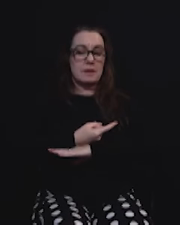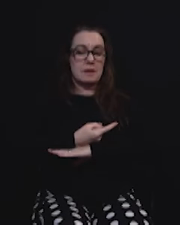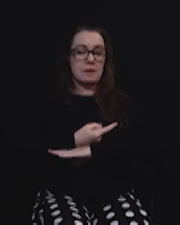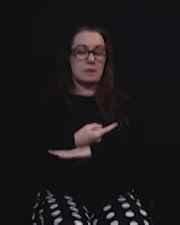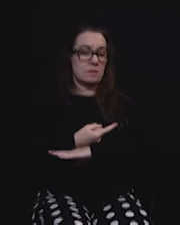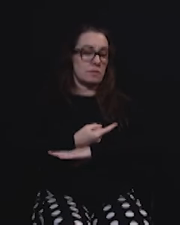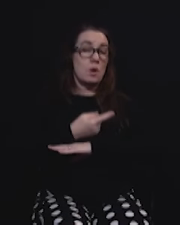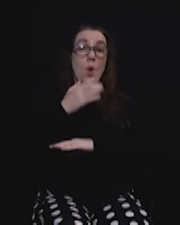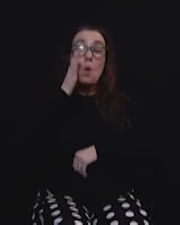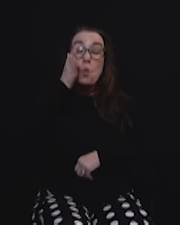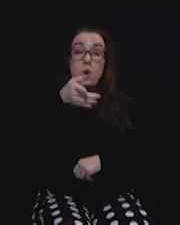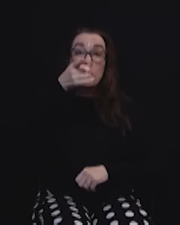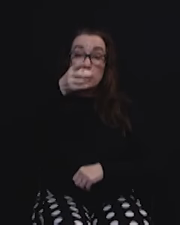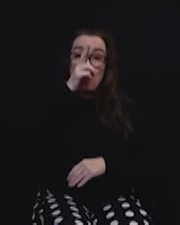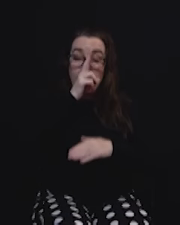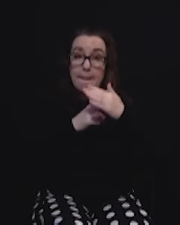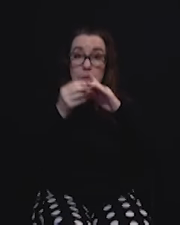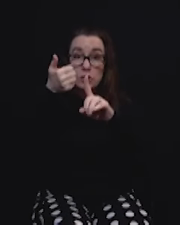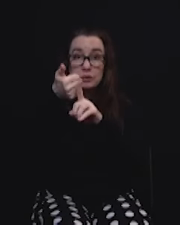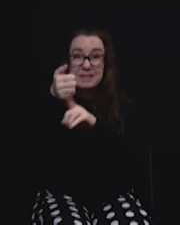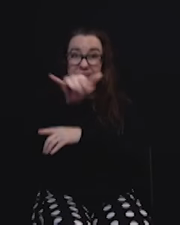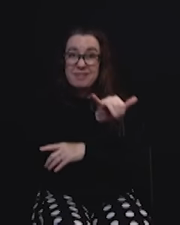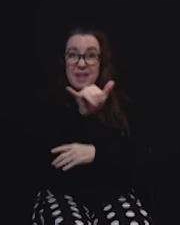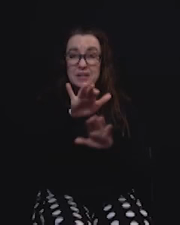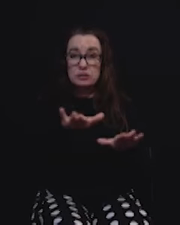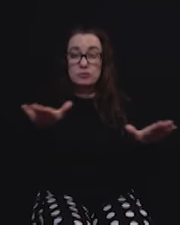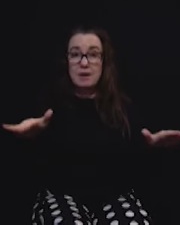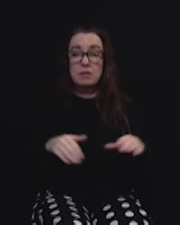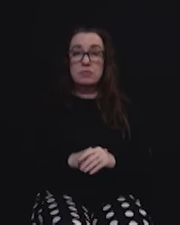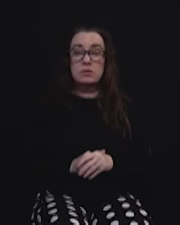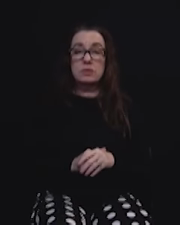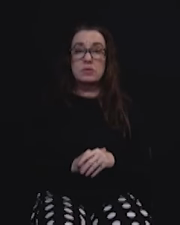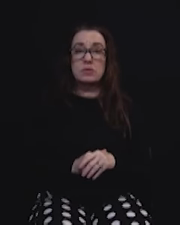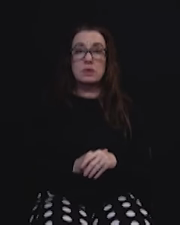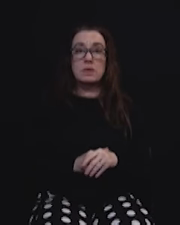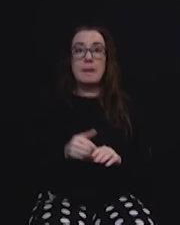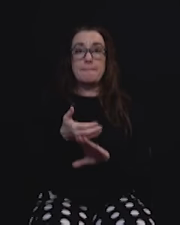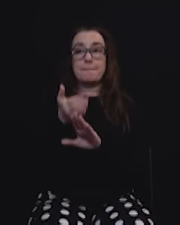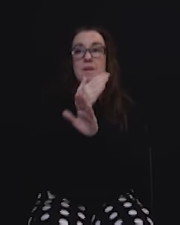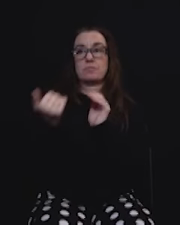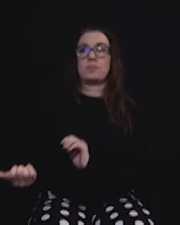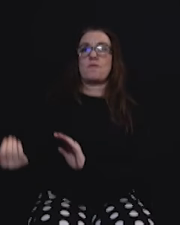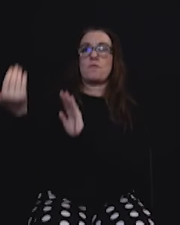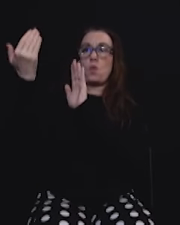today, will you humble yourself like a child anew before the Lord?